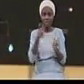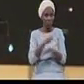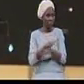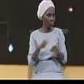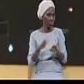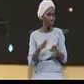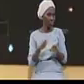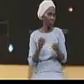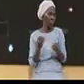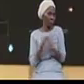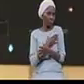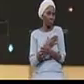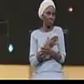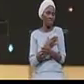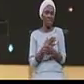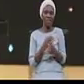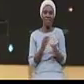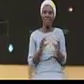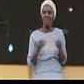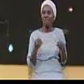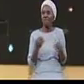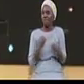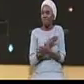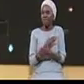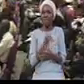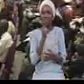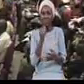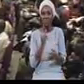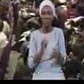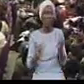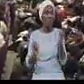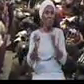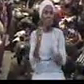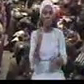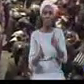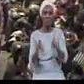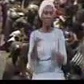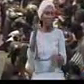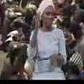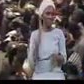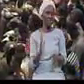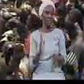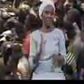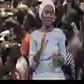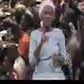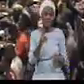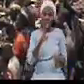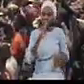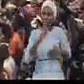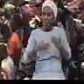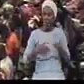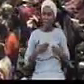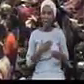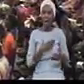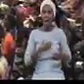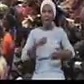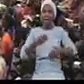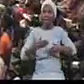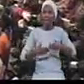land. Fear not, ye people of God. Be glad and